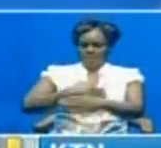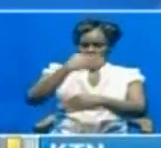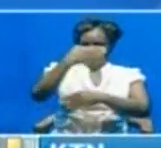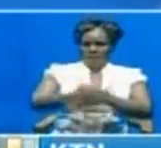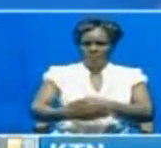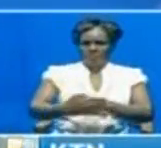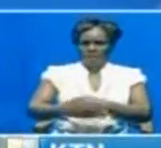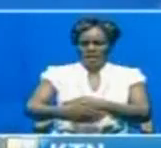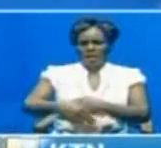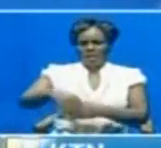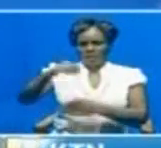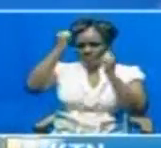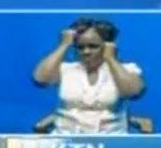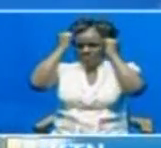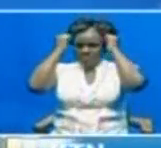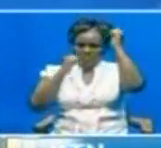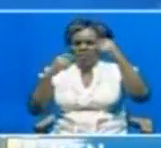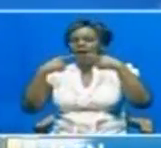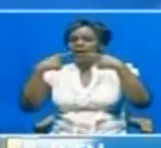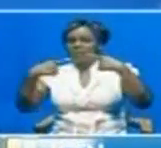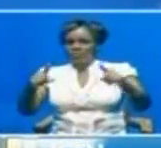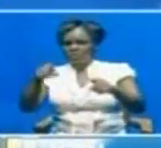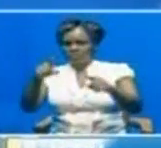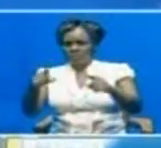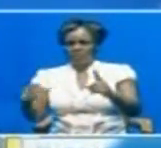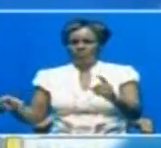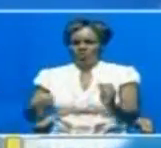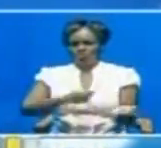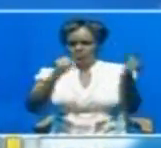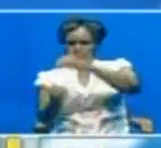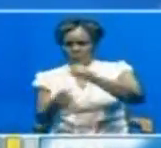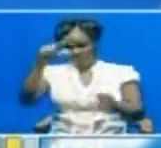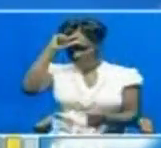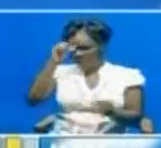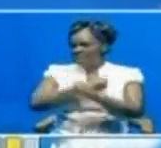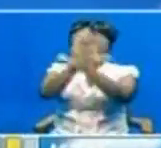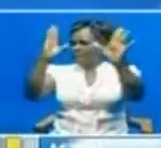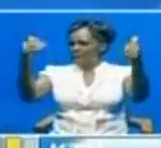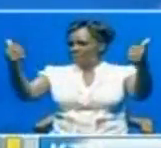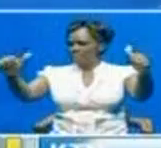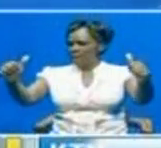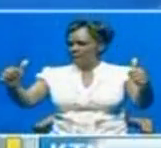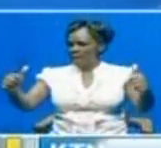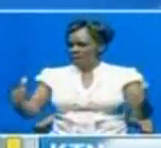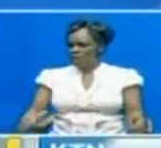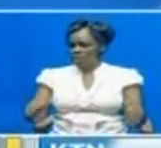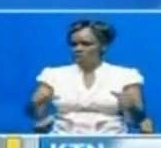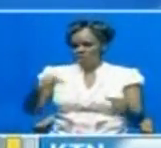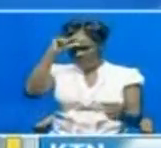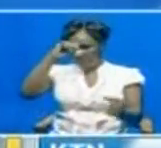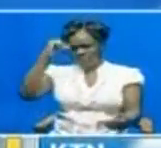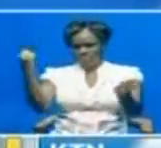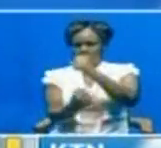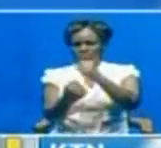hours after the top Burundian general announced that he had launched a coup. It remains unclear whether the coup meant to